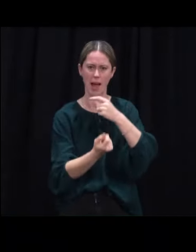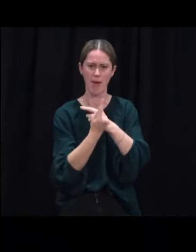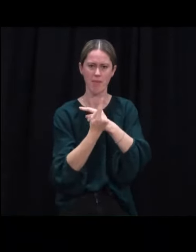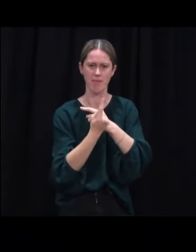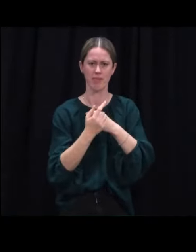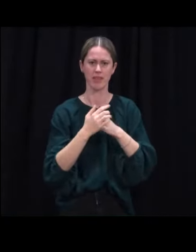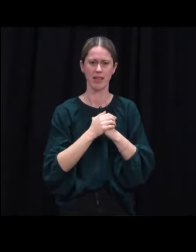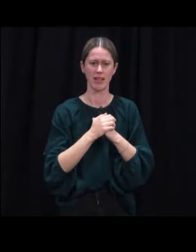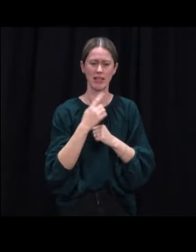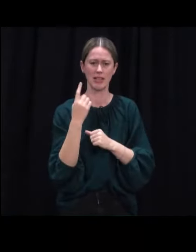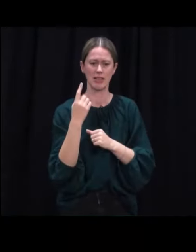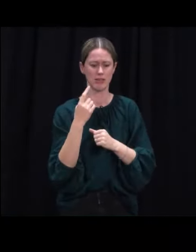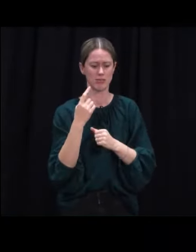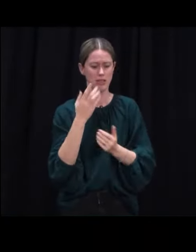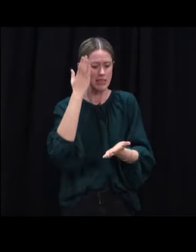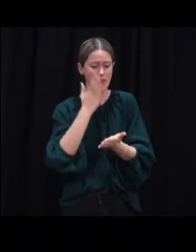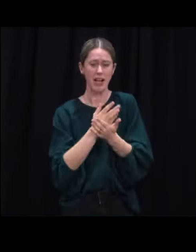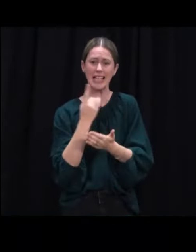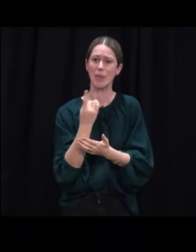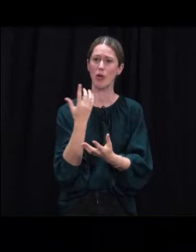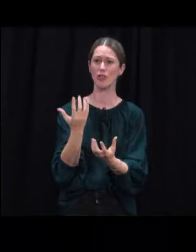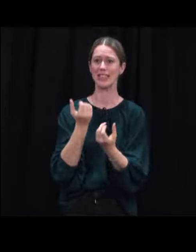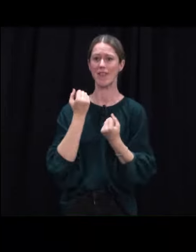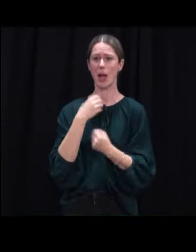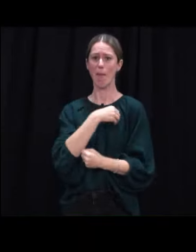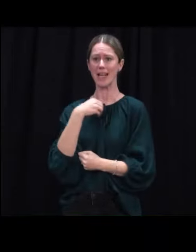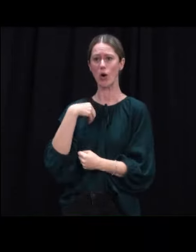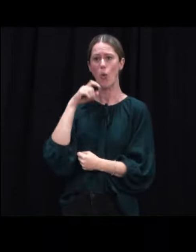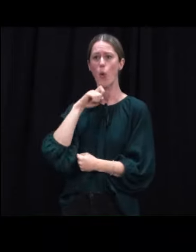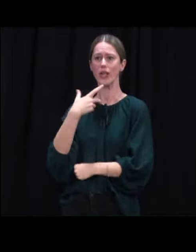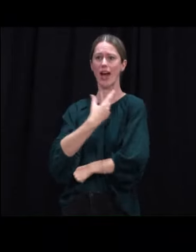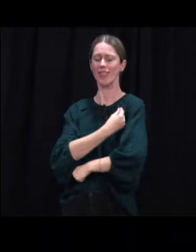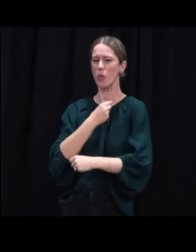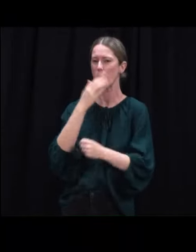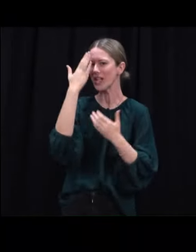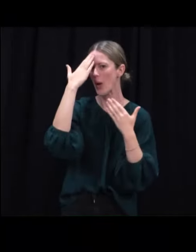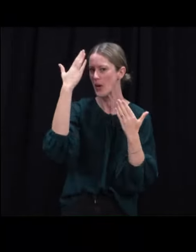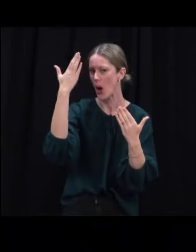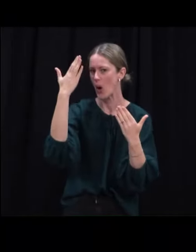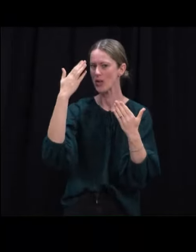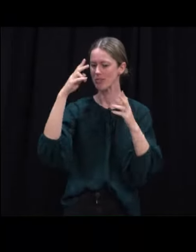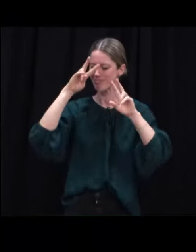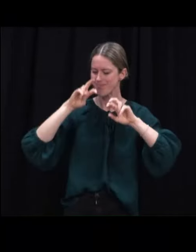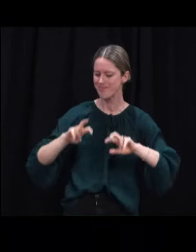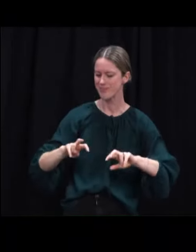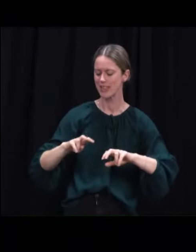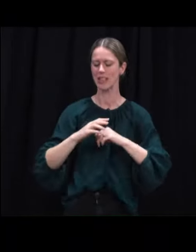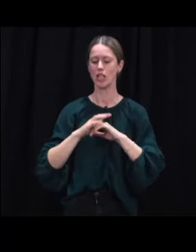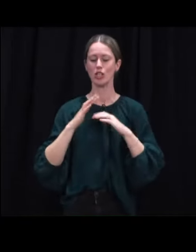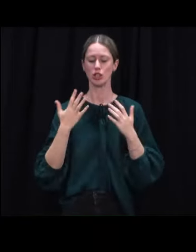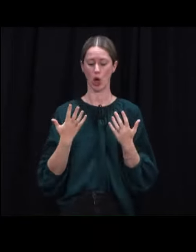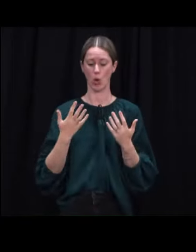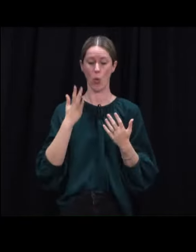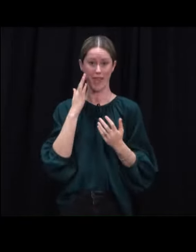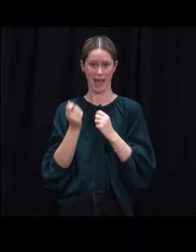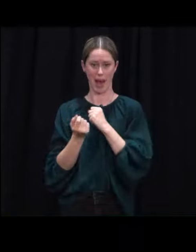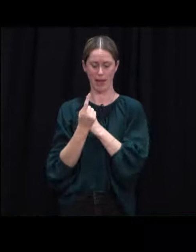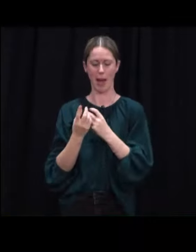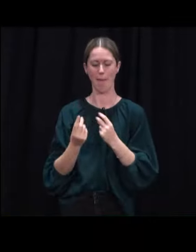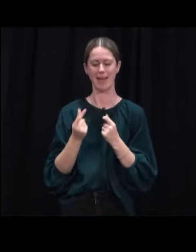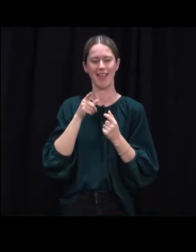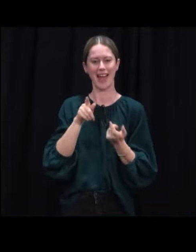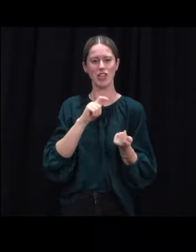a dose of saline rather than vaccine. So there's been a lot of work that's happened since. In the first instance, immediate protocol changes were